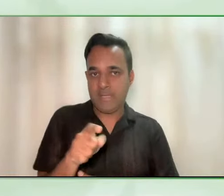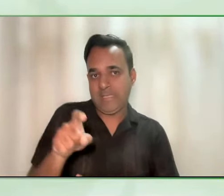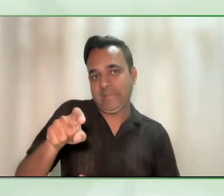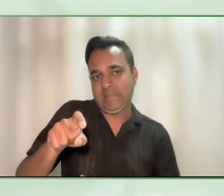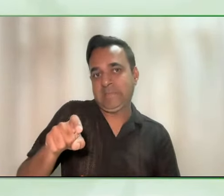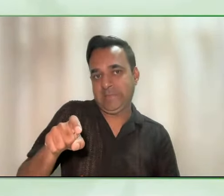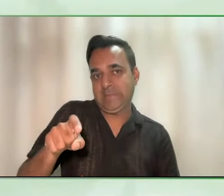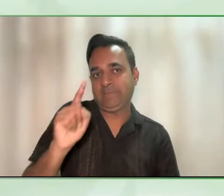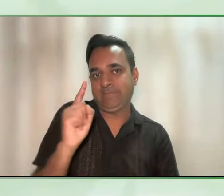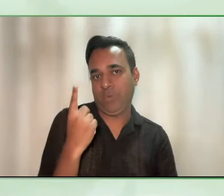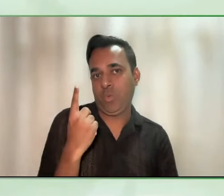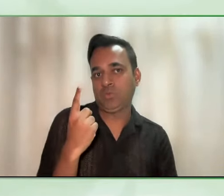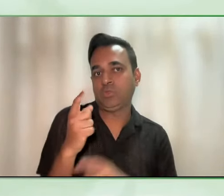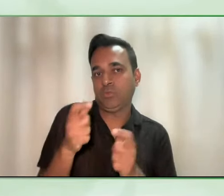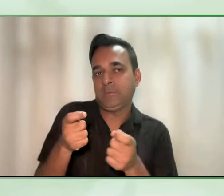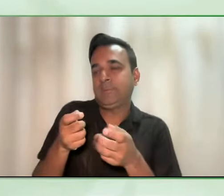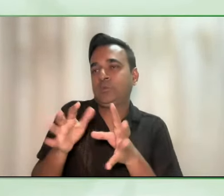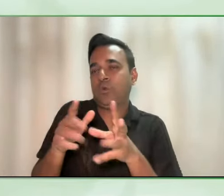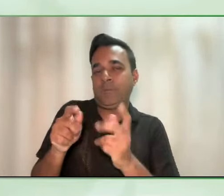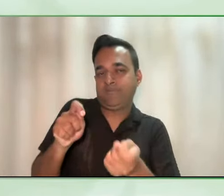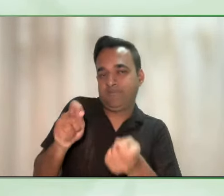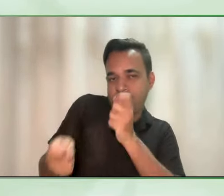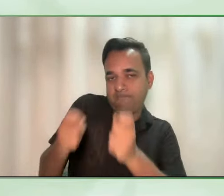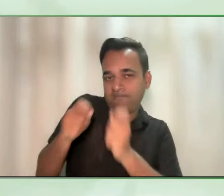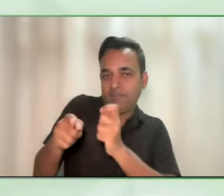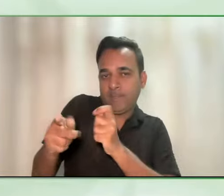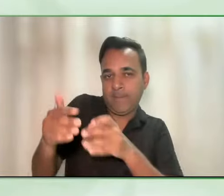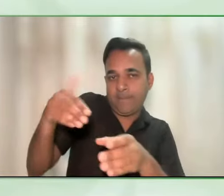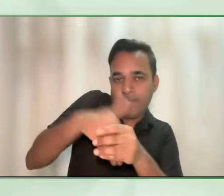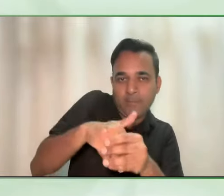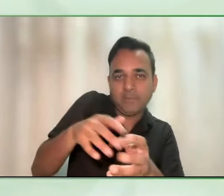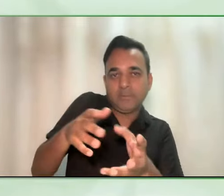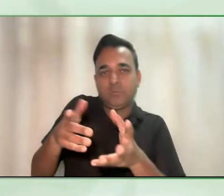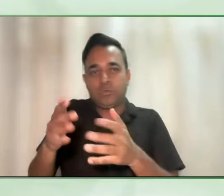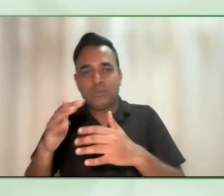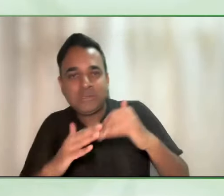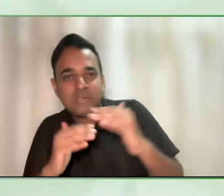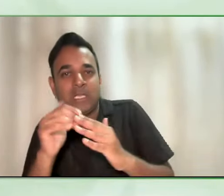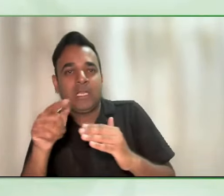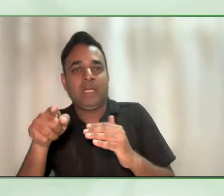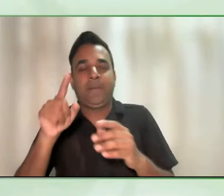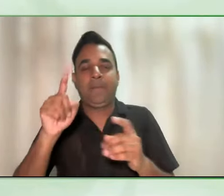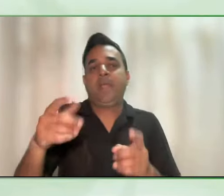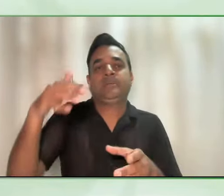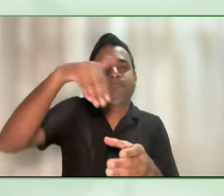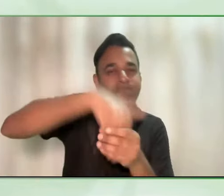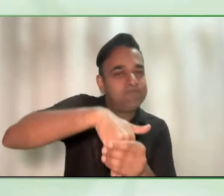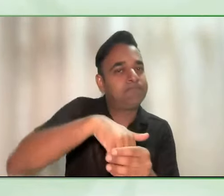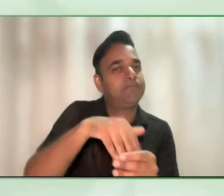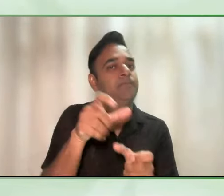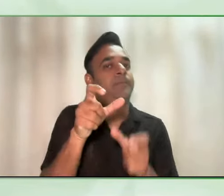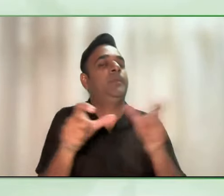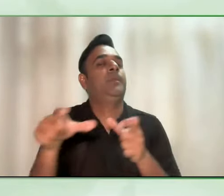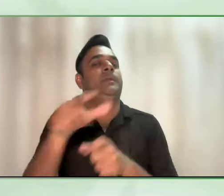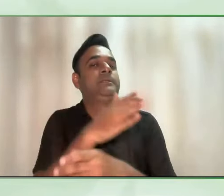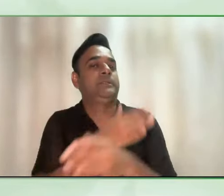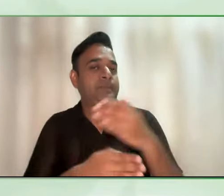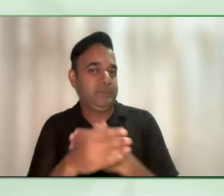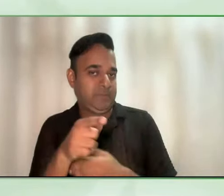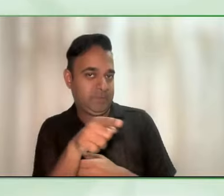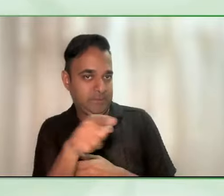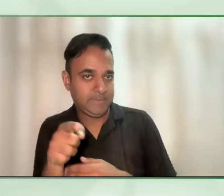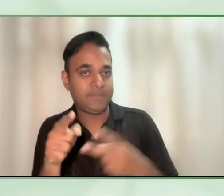with disabilities, and that we need to also invest in the change of the culture on how all these trainings are accessible